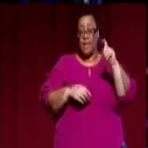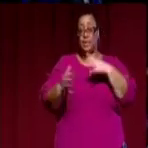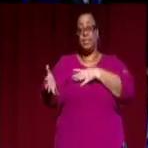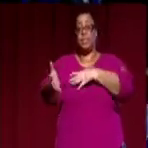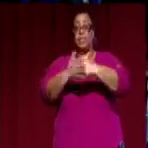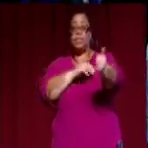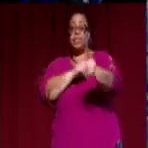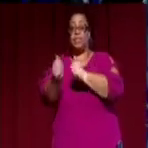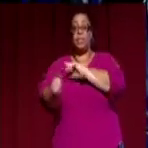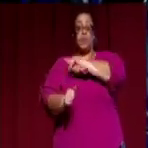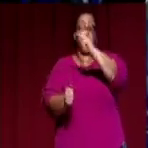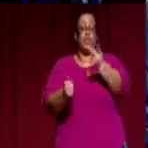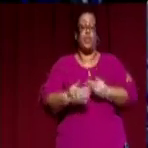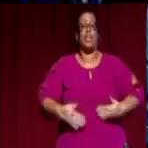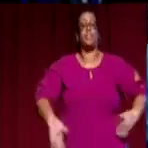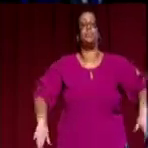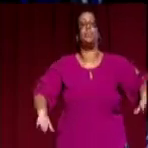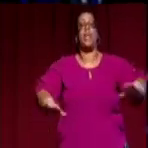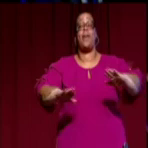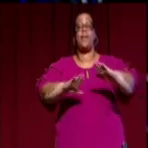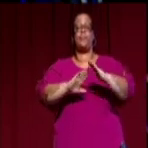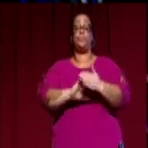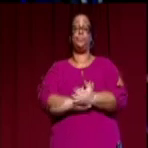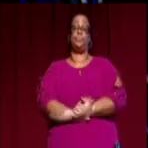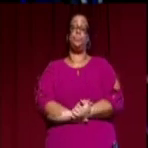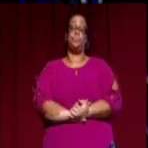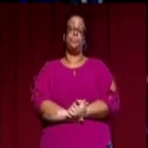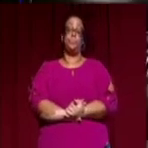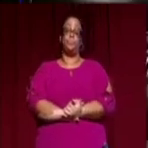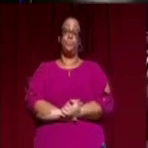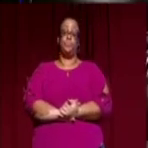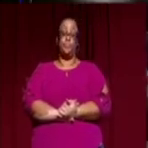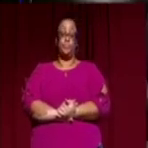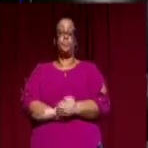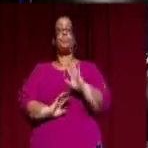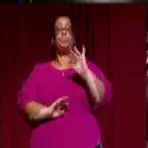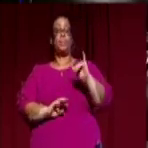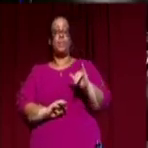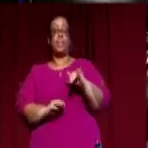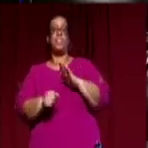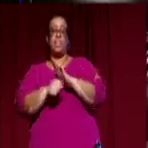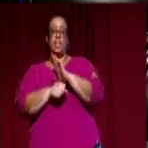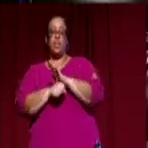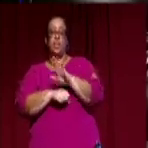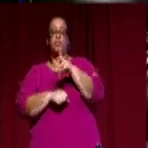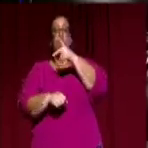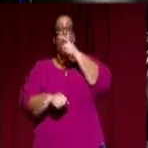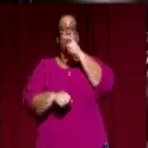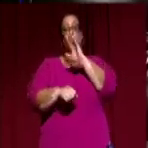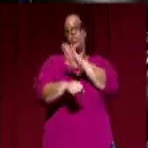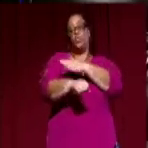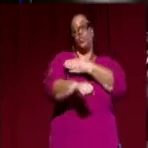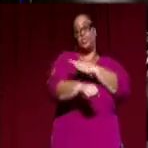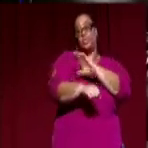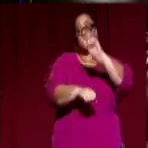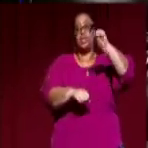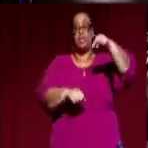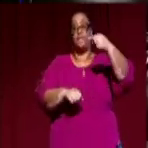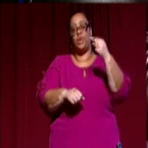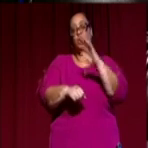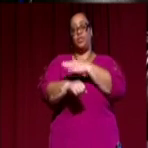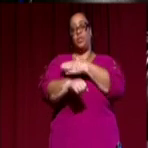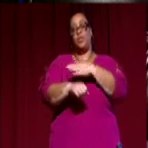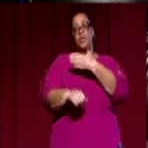your kingdom down. All right, that's enough. Who sings their first song